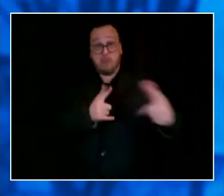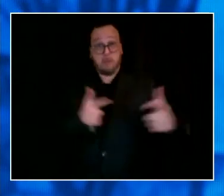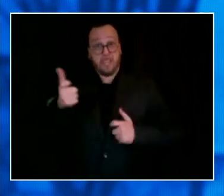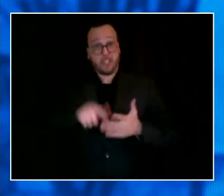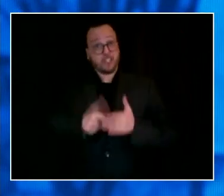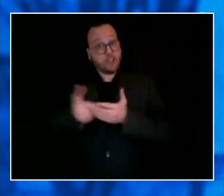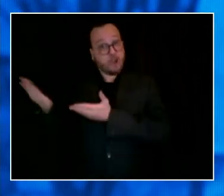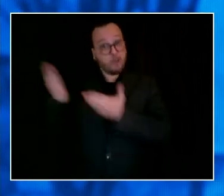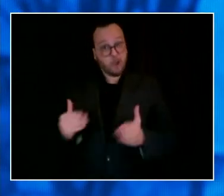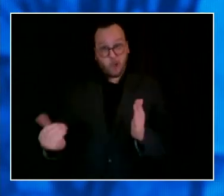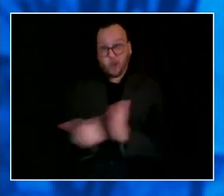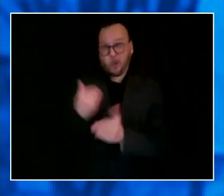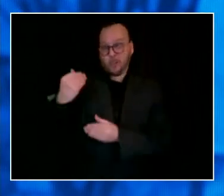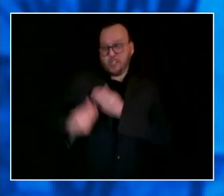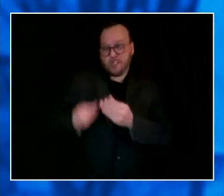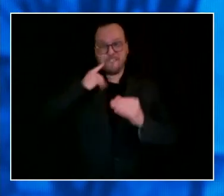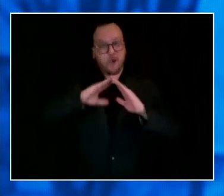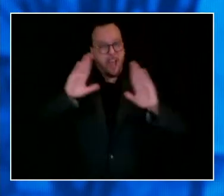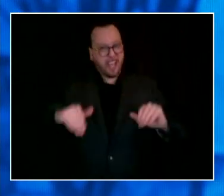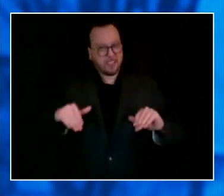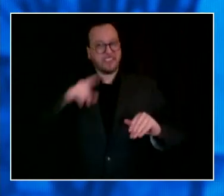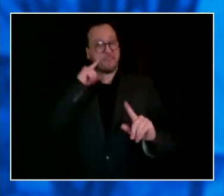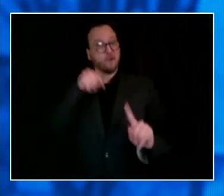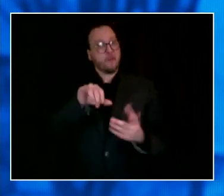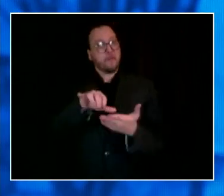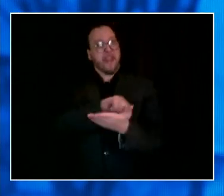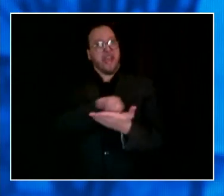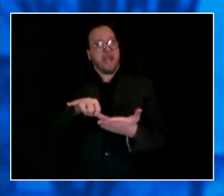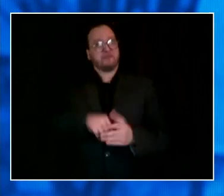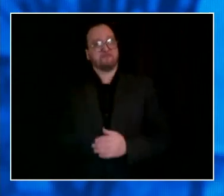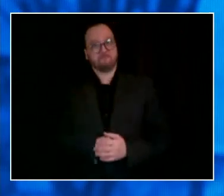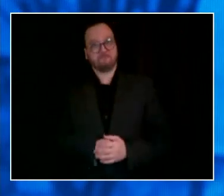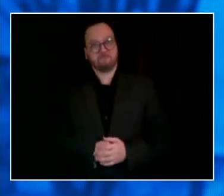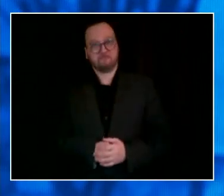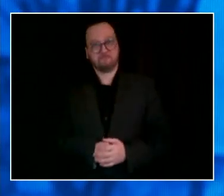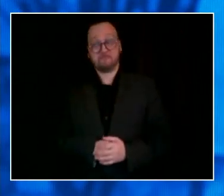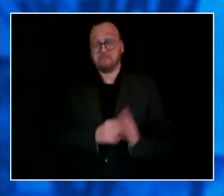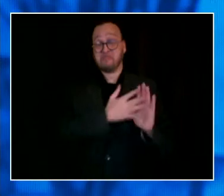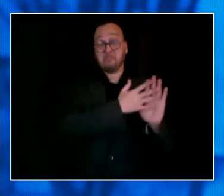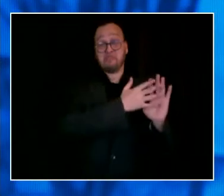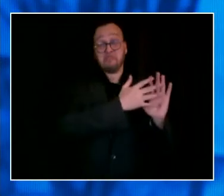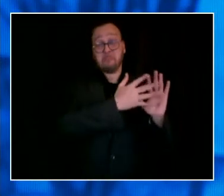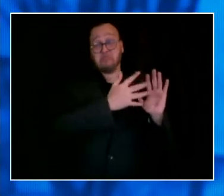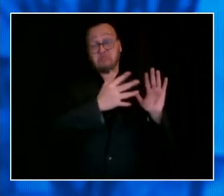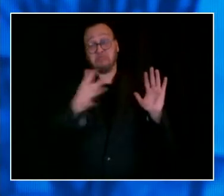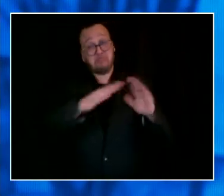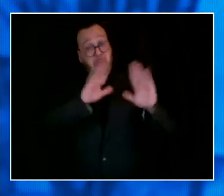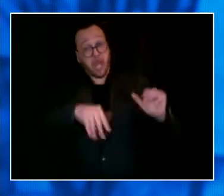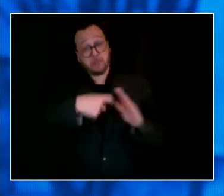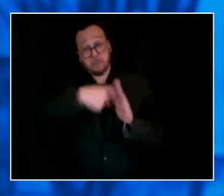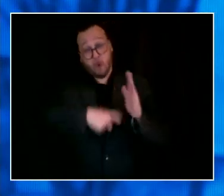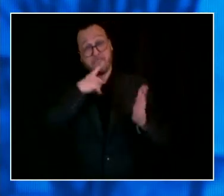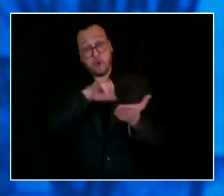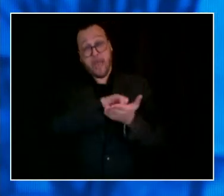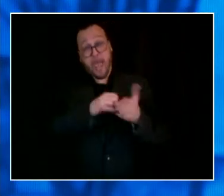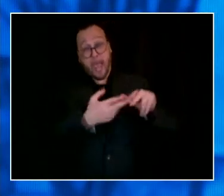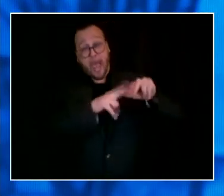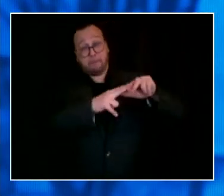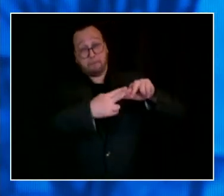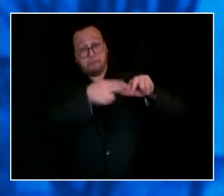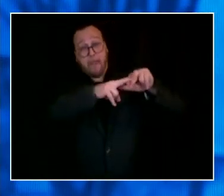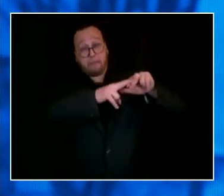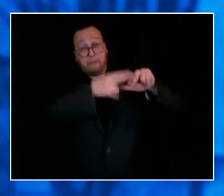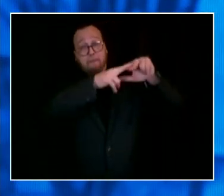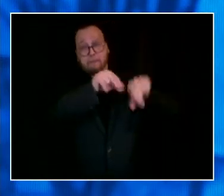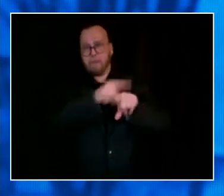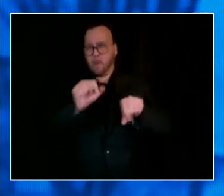generation of housing to Manhattan. Over the decades, housing prices in Manhattan have gone up while working class families